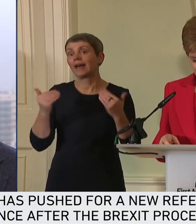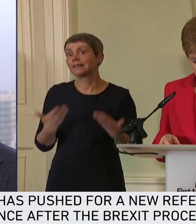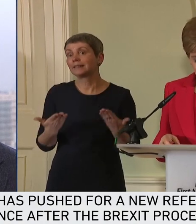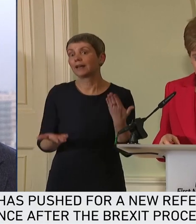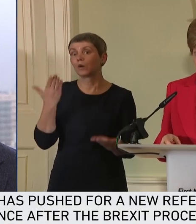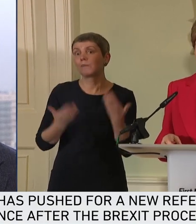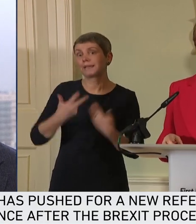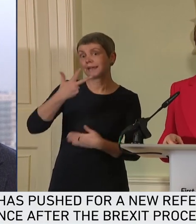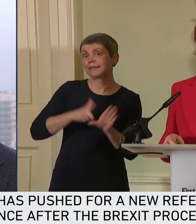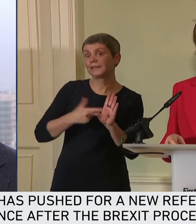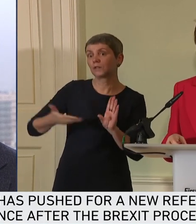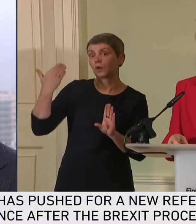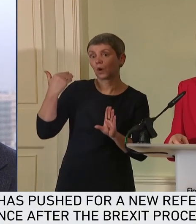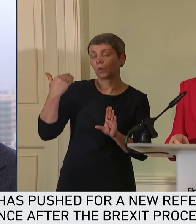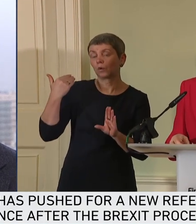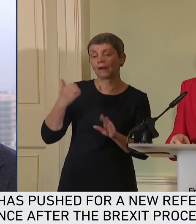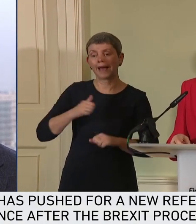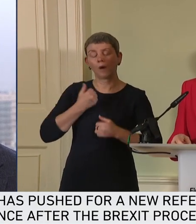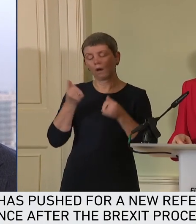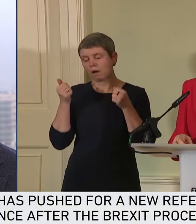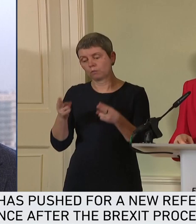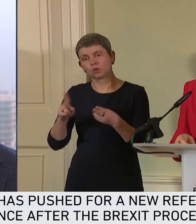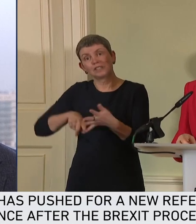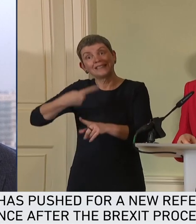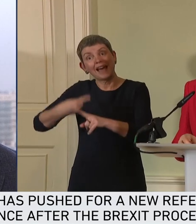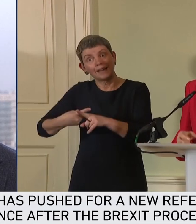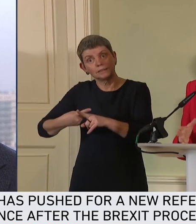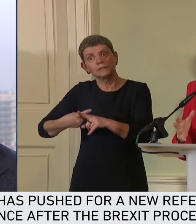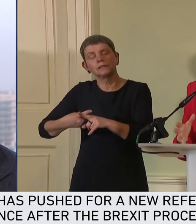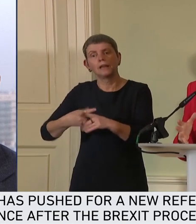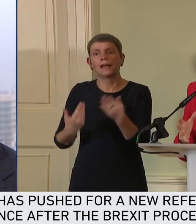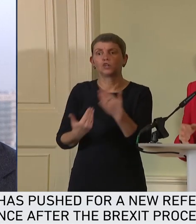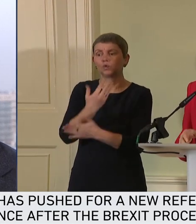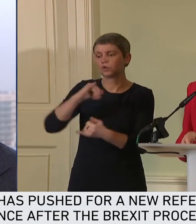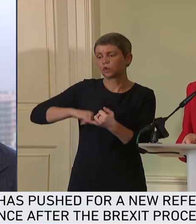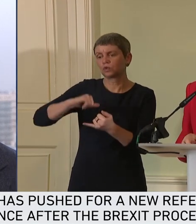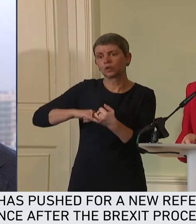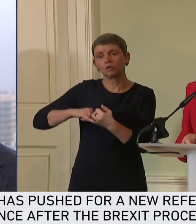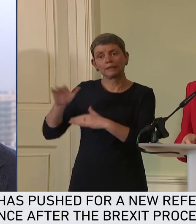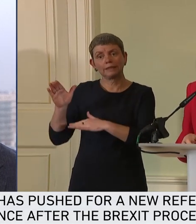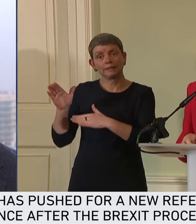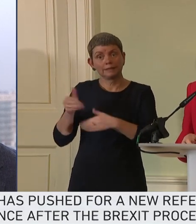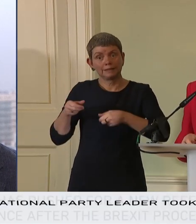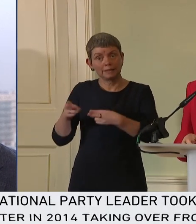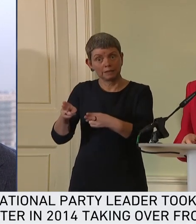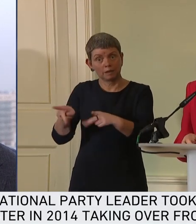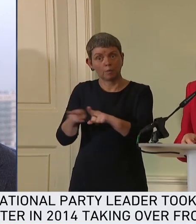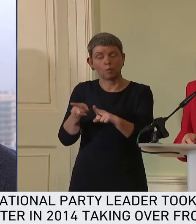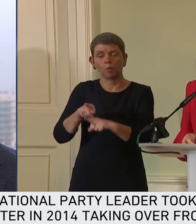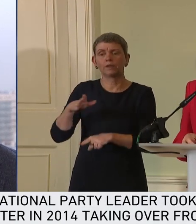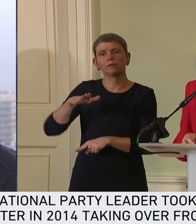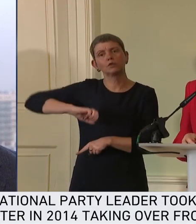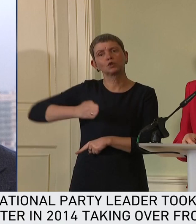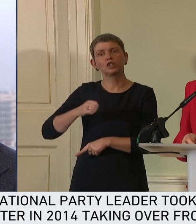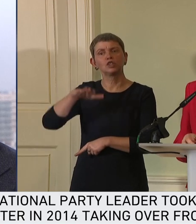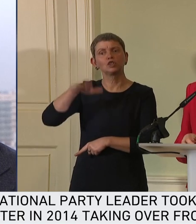choose the next leader of the Scottish National Party, and that Nicola Sturgeon will be staying on in her role until